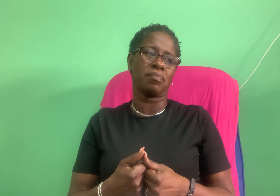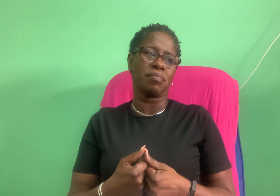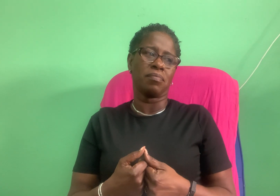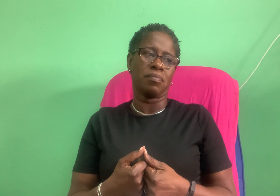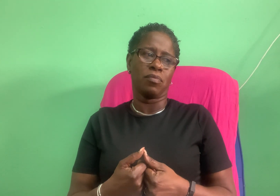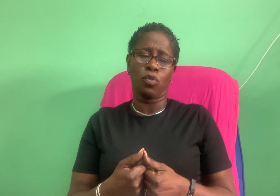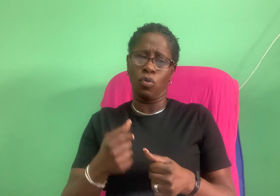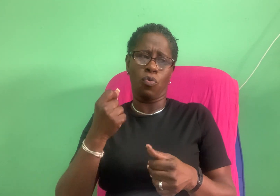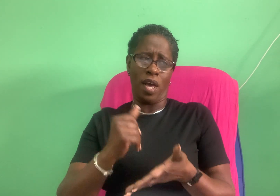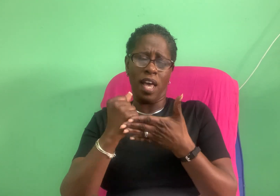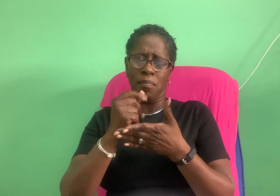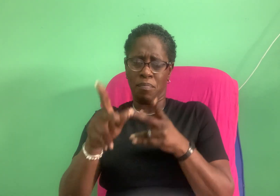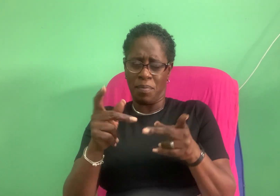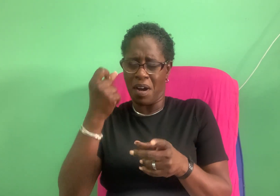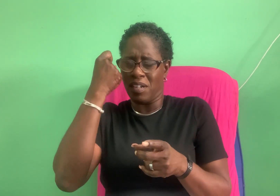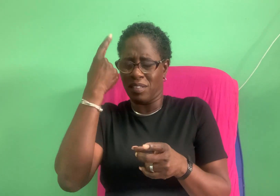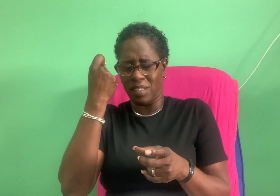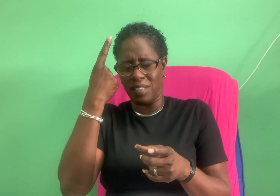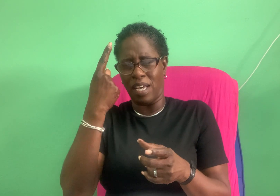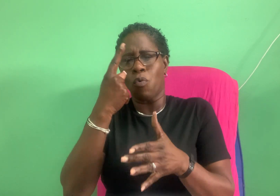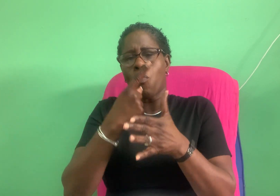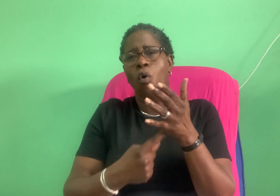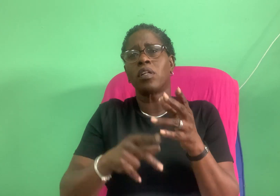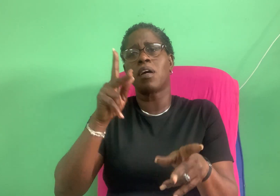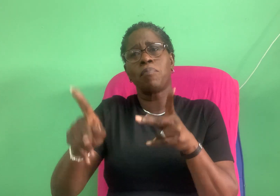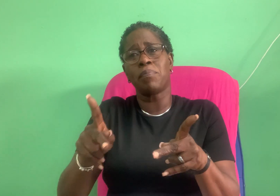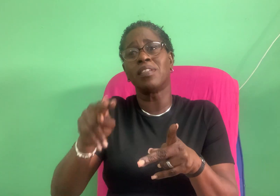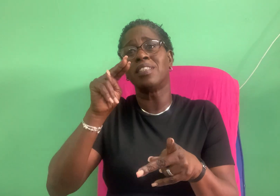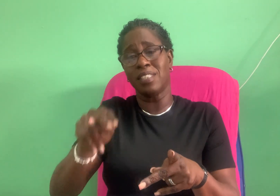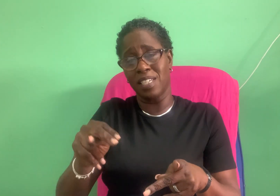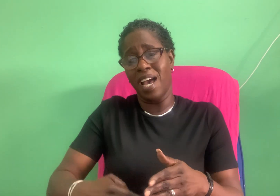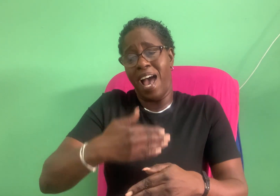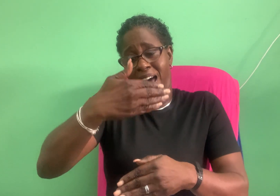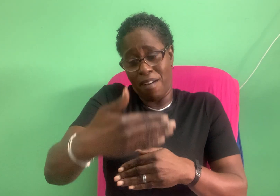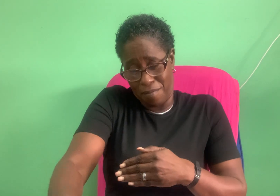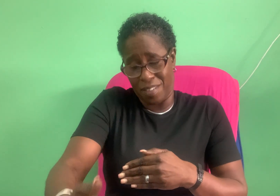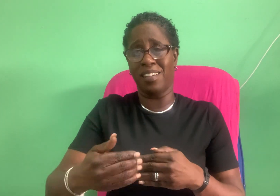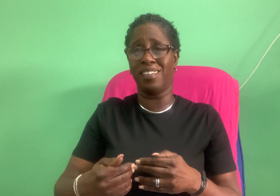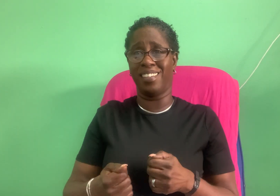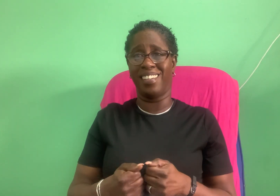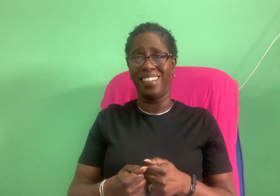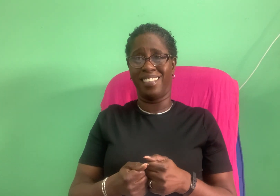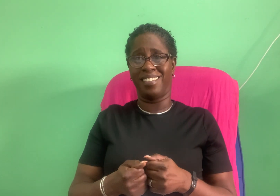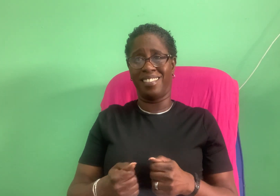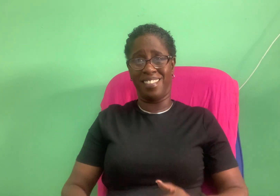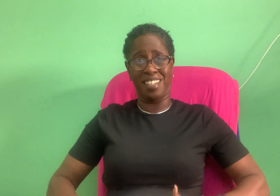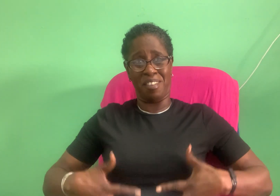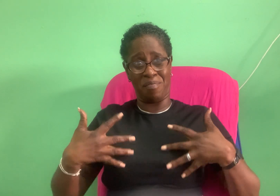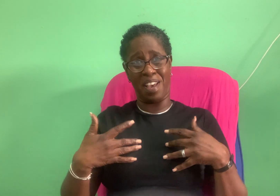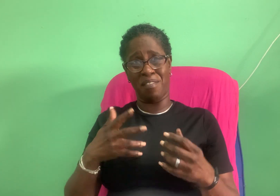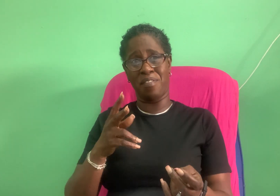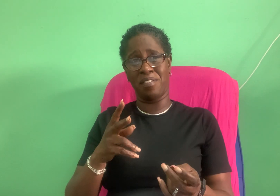more of an understanding of the specific needs of survivors with disabilities. Perhaps, Sarah, would you like to